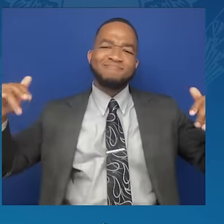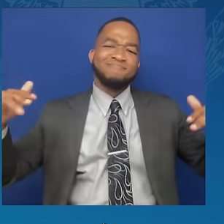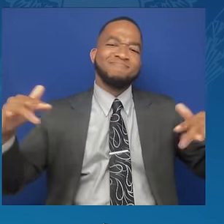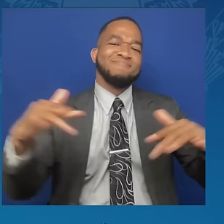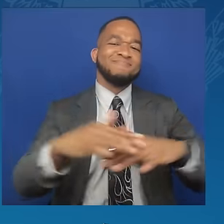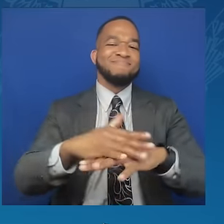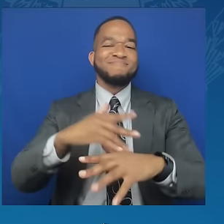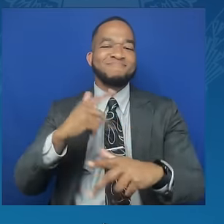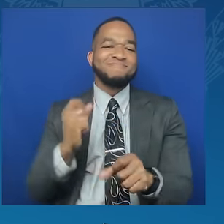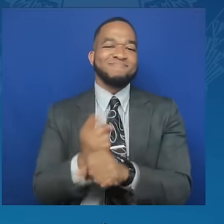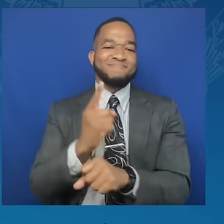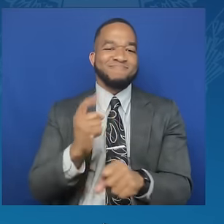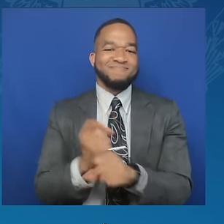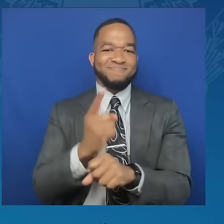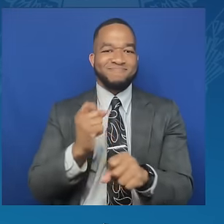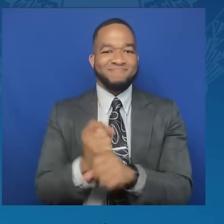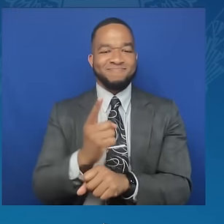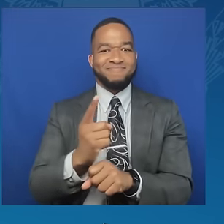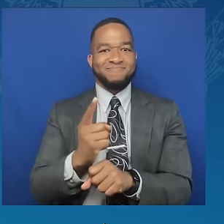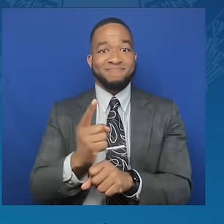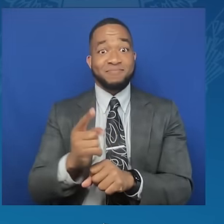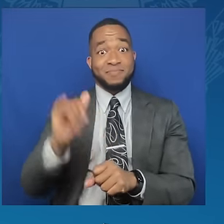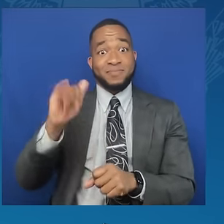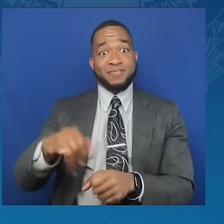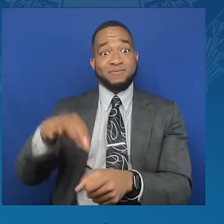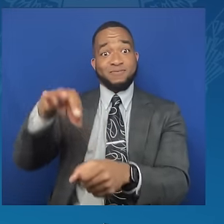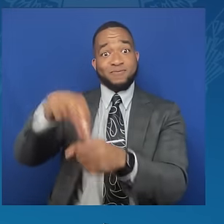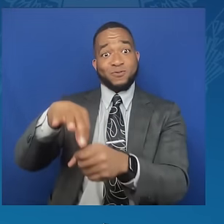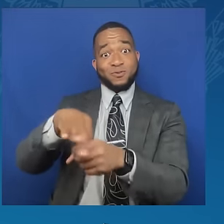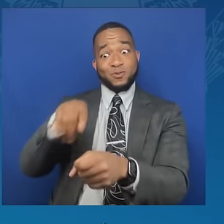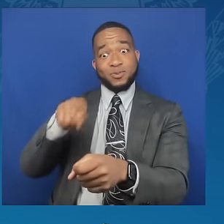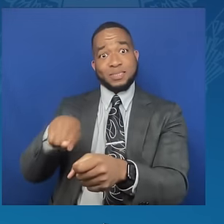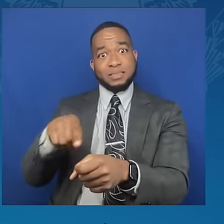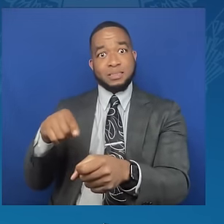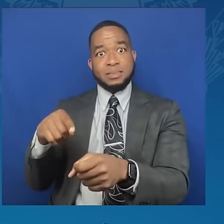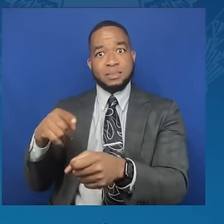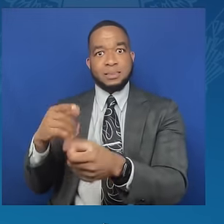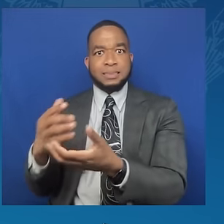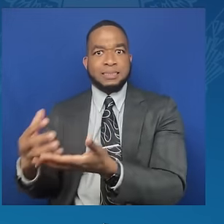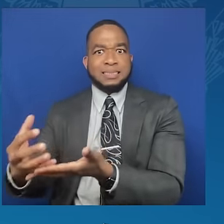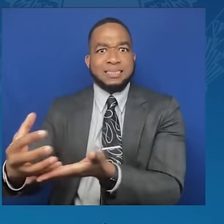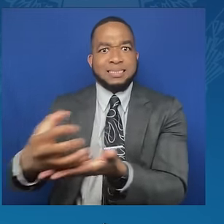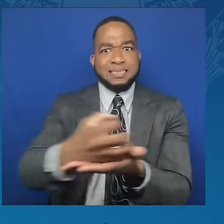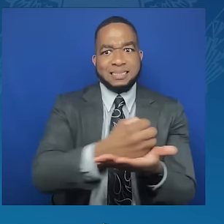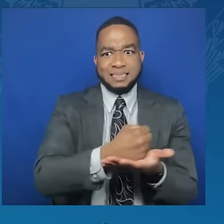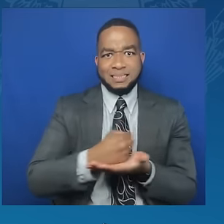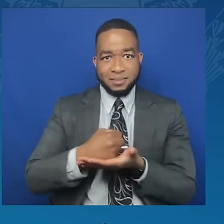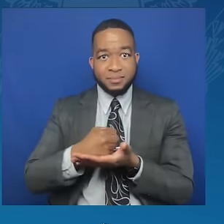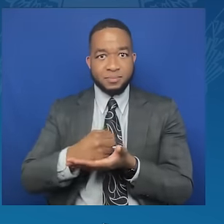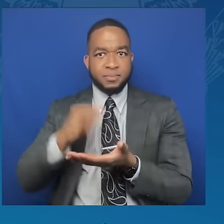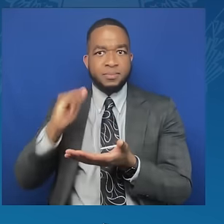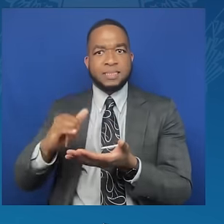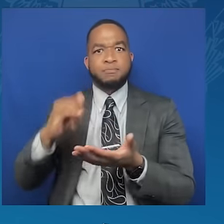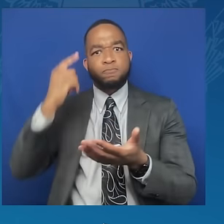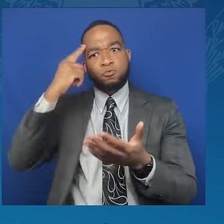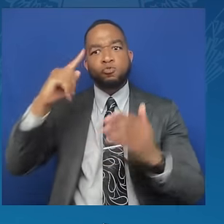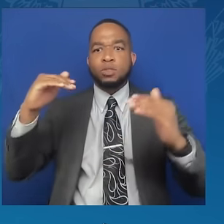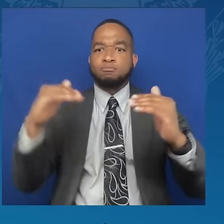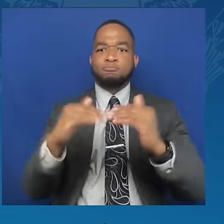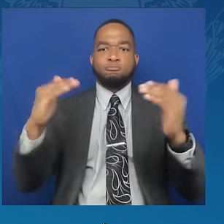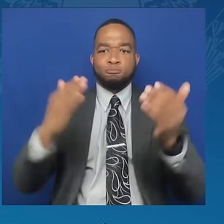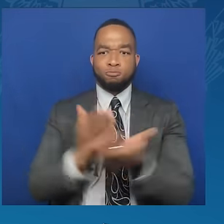rights. I want to lift the invaluable leadership of my dear wife, Fayou Rose